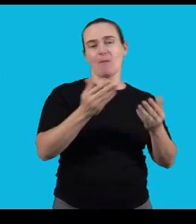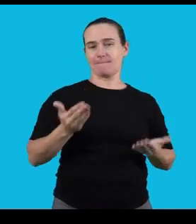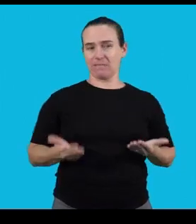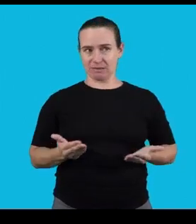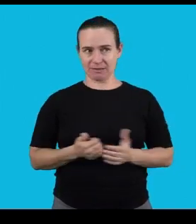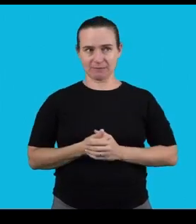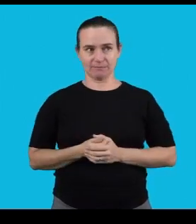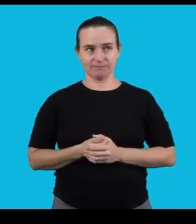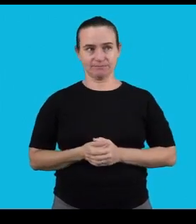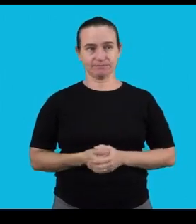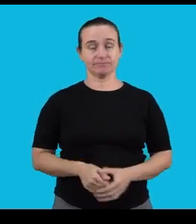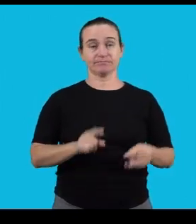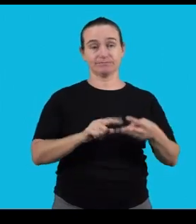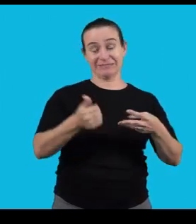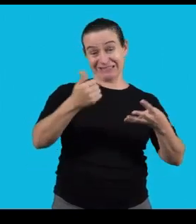for balance.